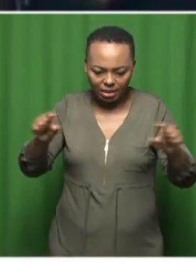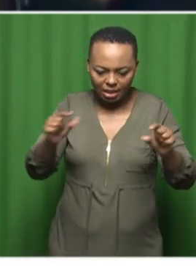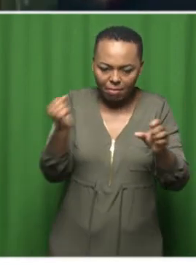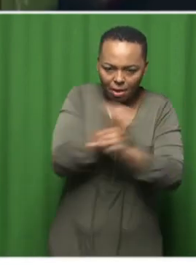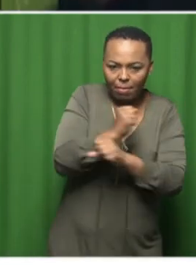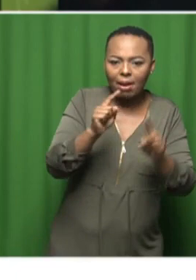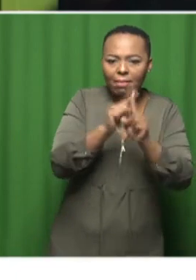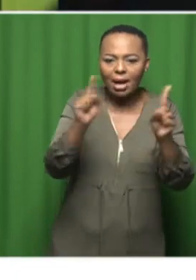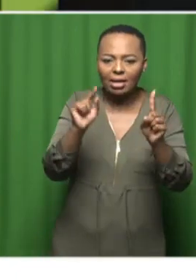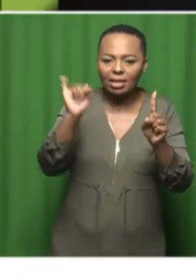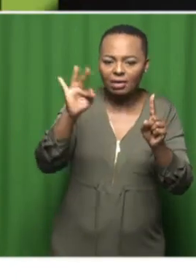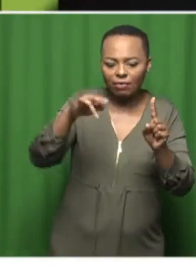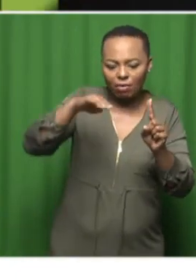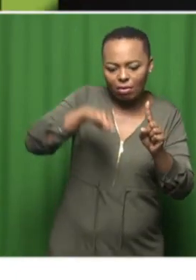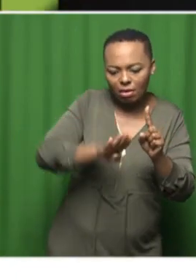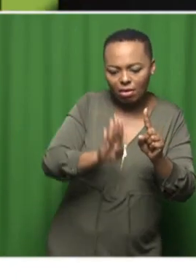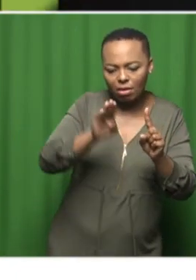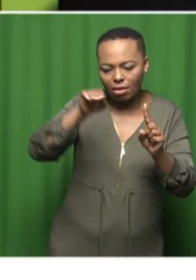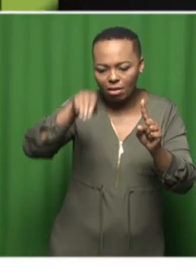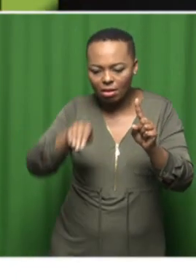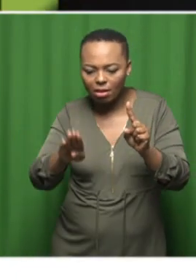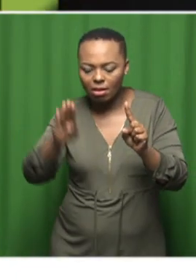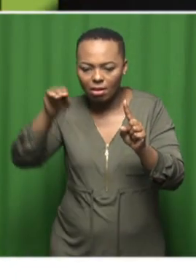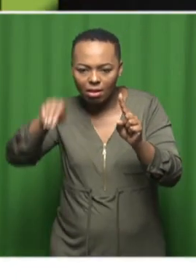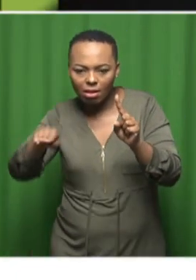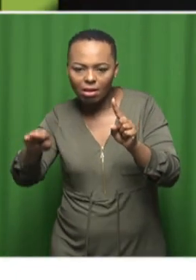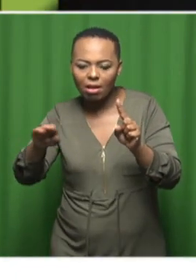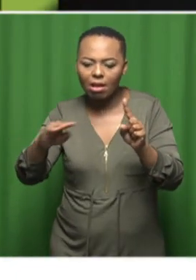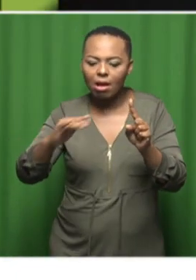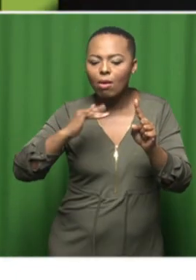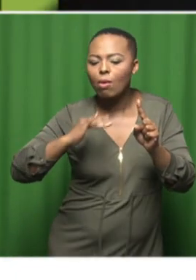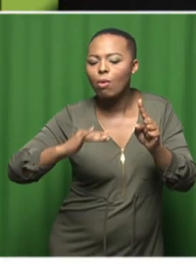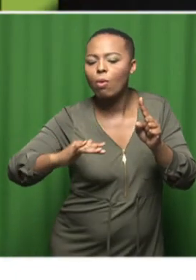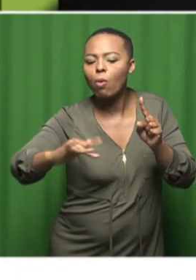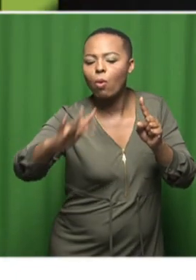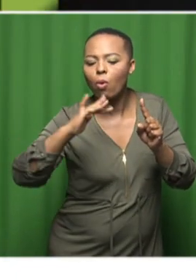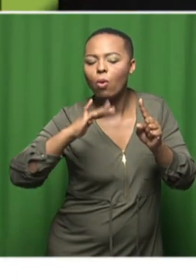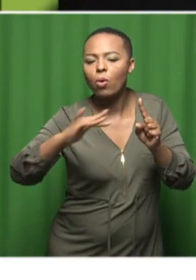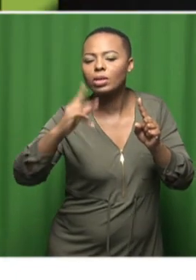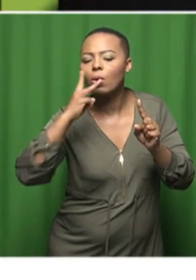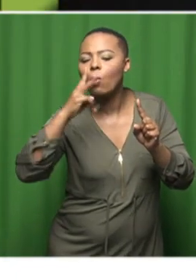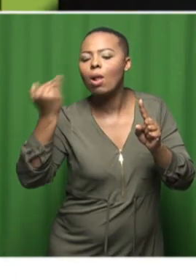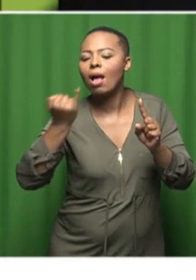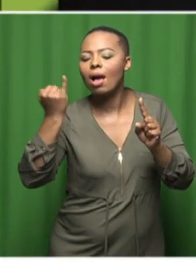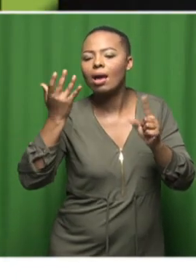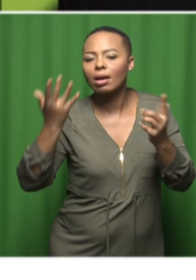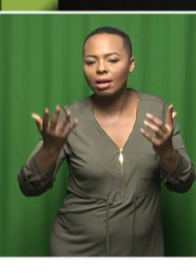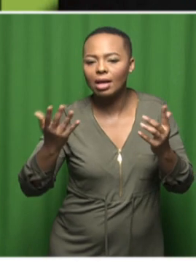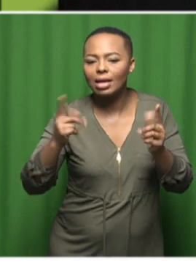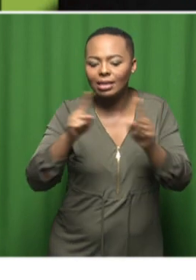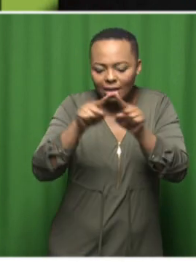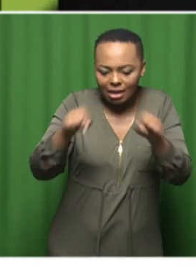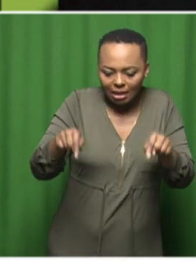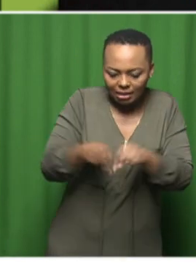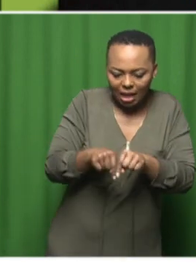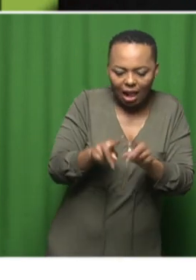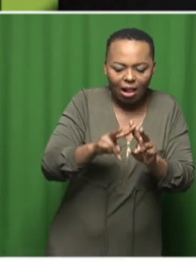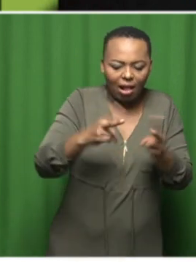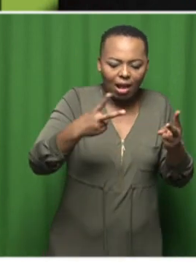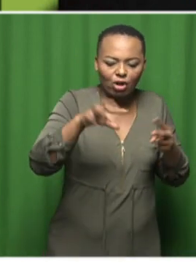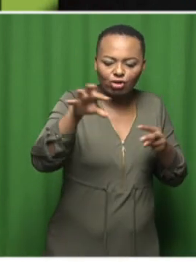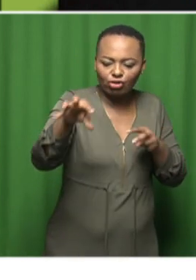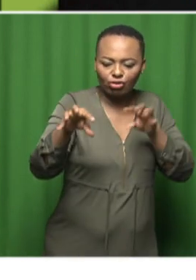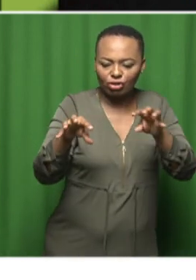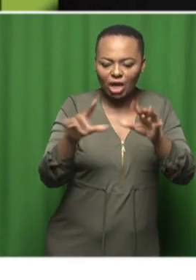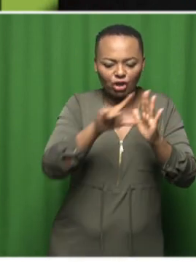like, and it shows ripples in the glaze like water, and you know, the individual tiles will be differently shaped, even though